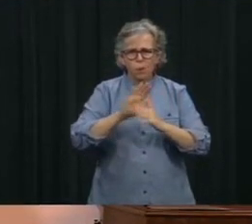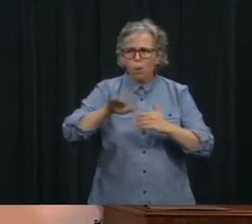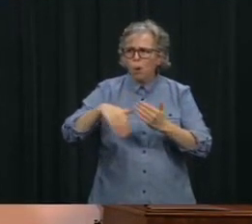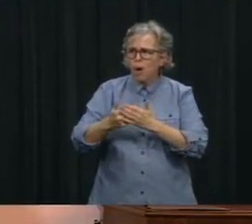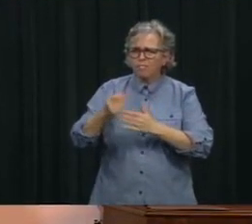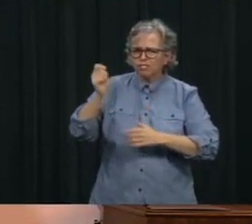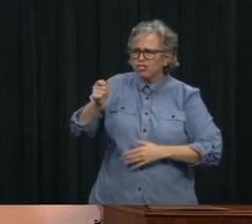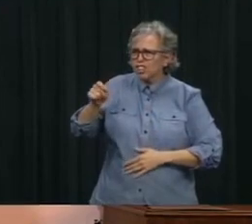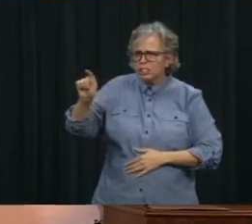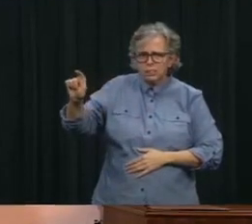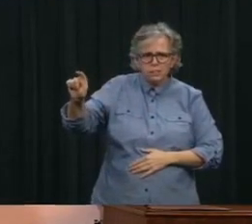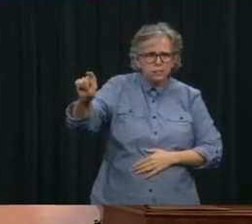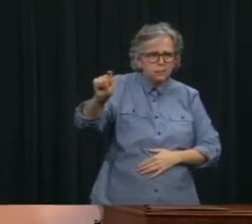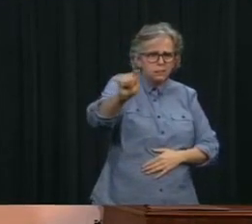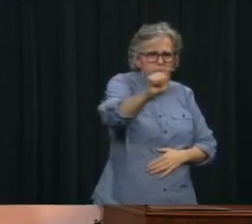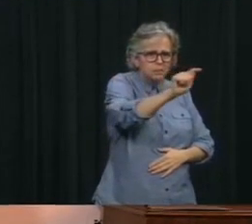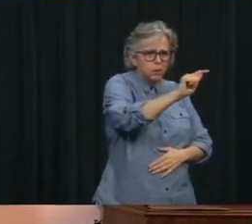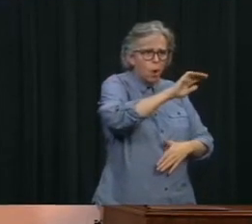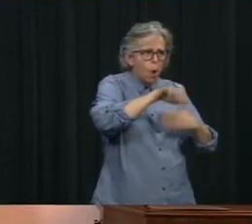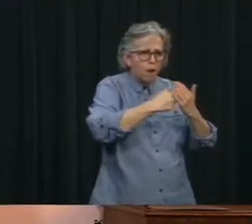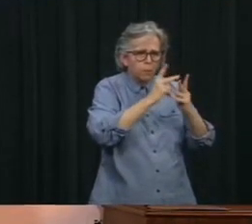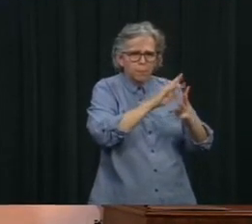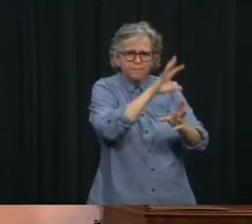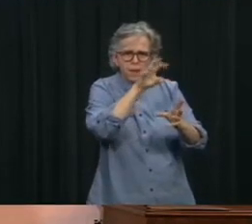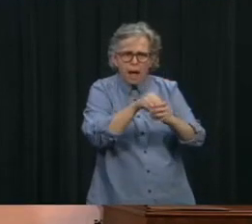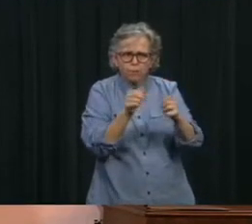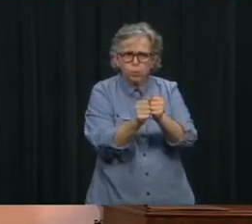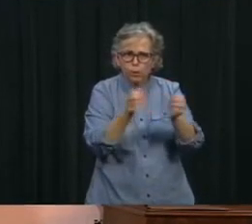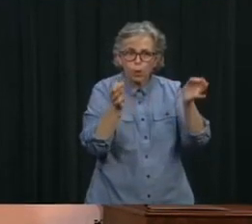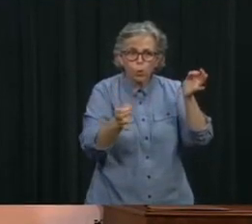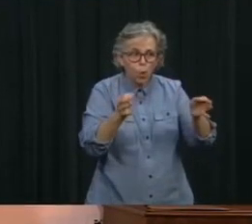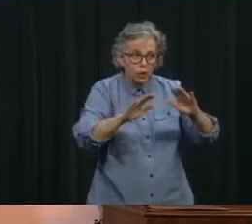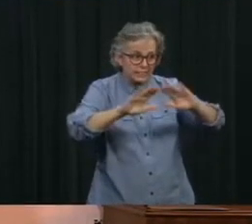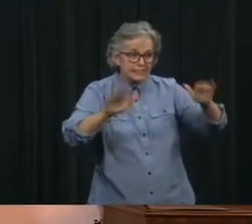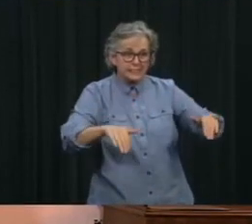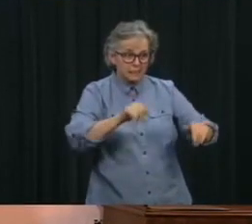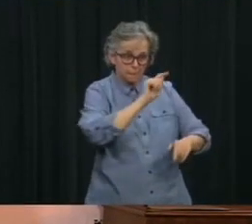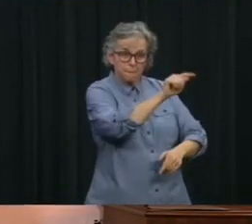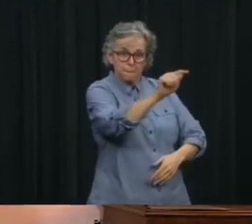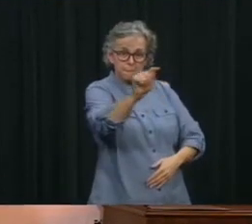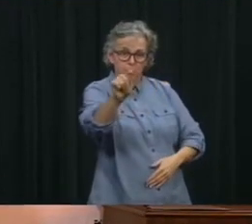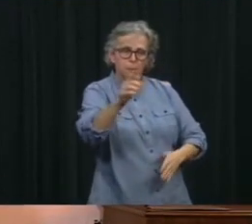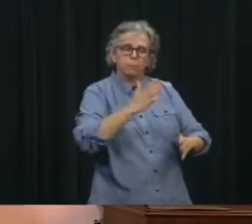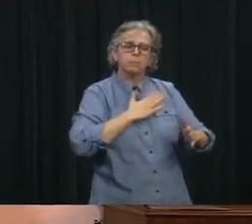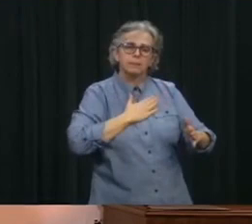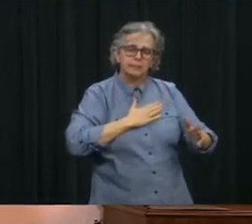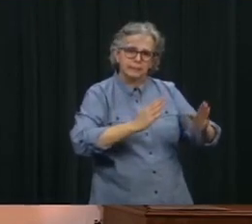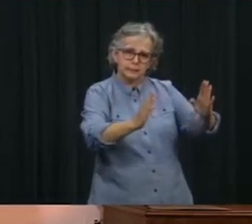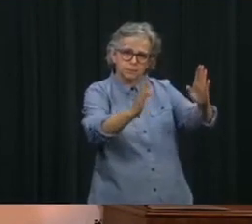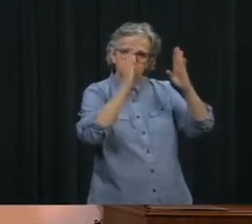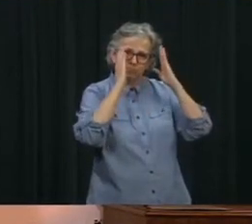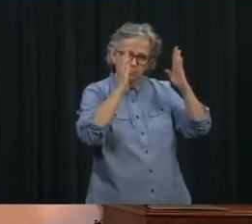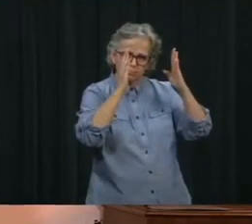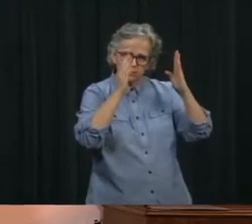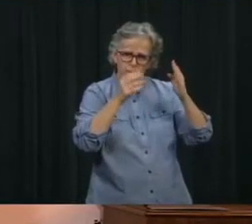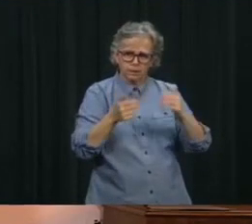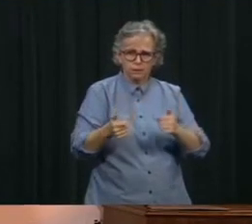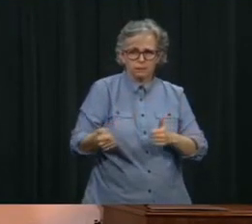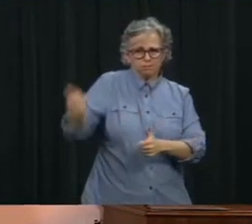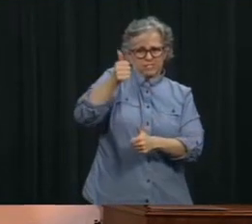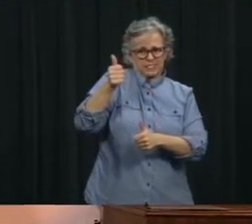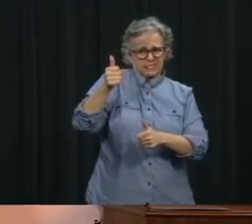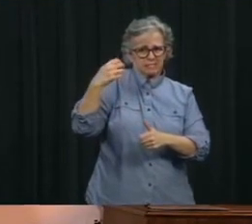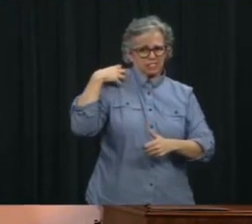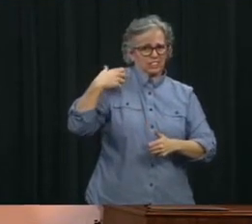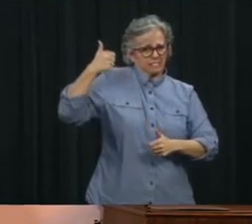all those involved in our judicial system, to heed the words of the Chief Justice, to do everything that you possibly can